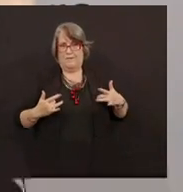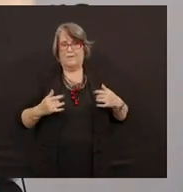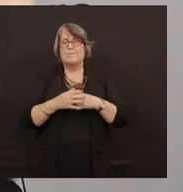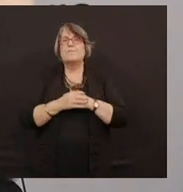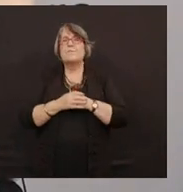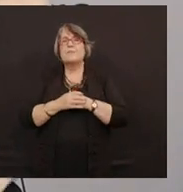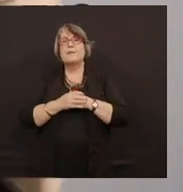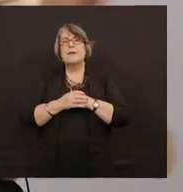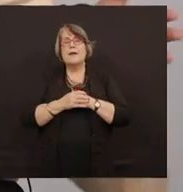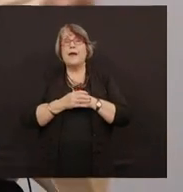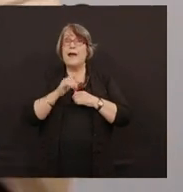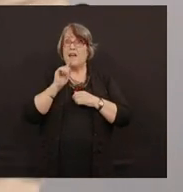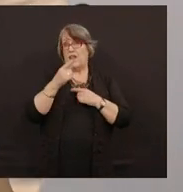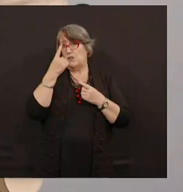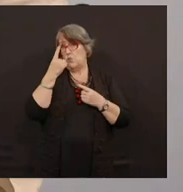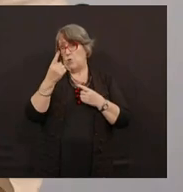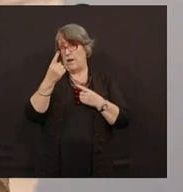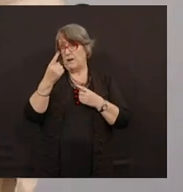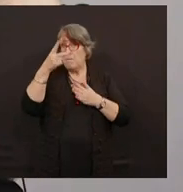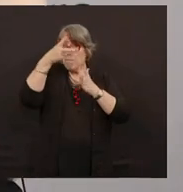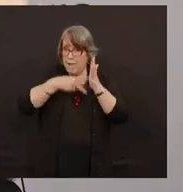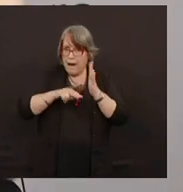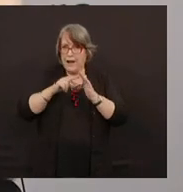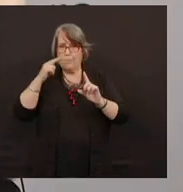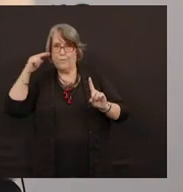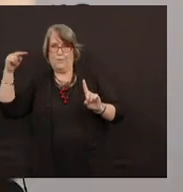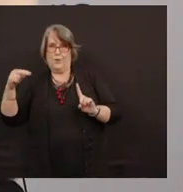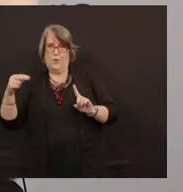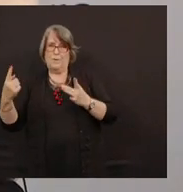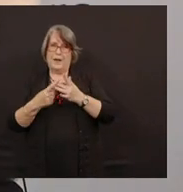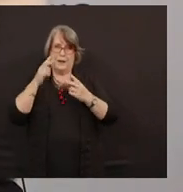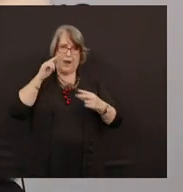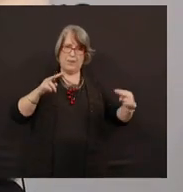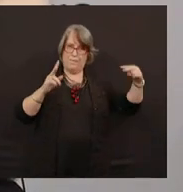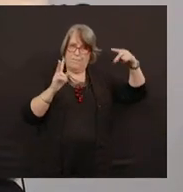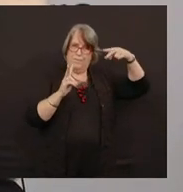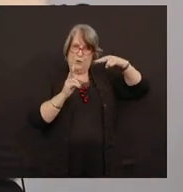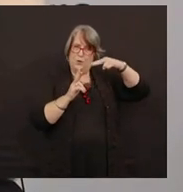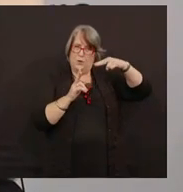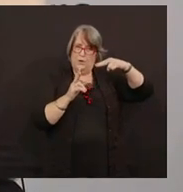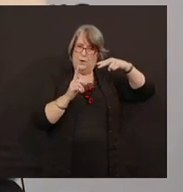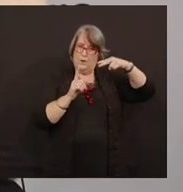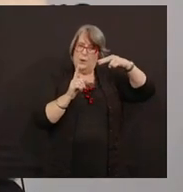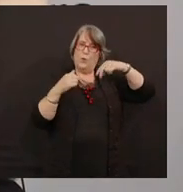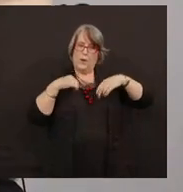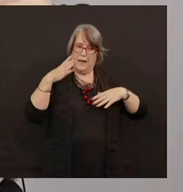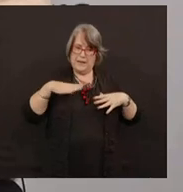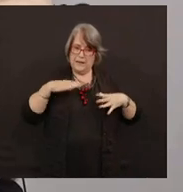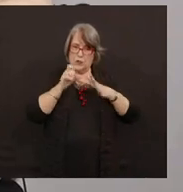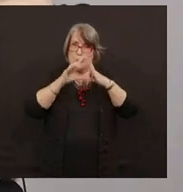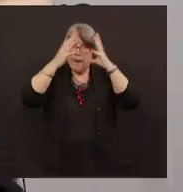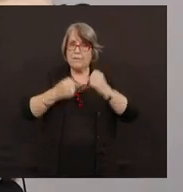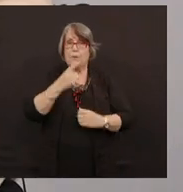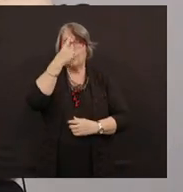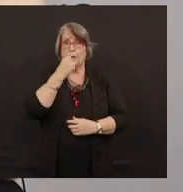disability. And that is one side of the story. But I think there's this other side of the story where we actually need to increase or do everything we